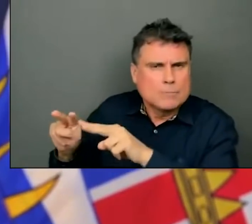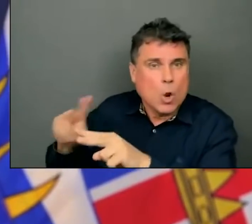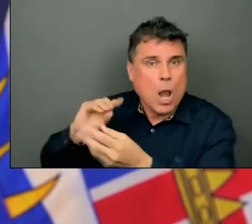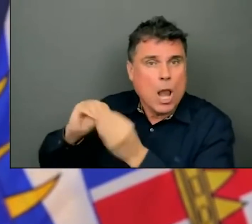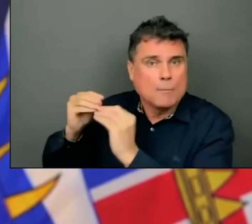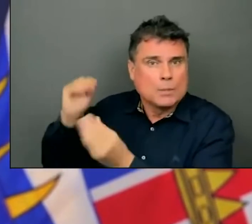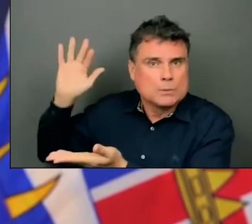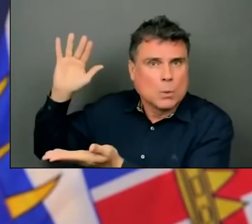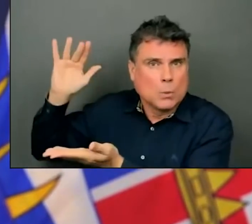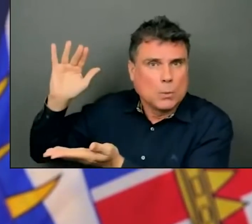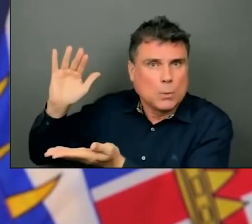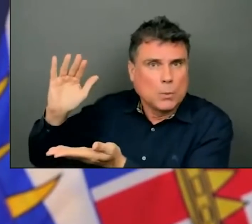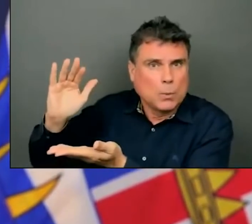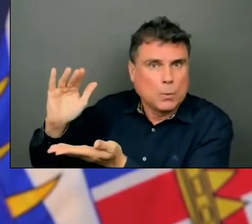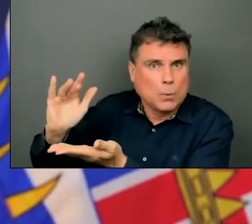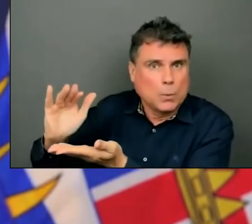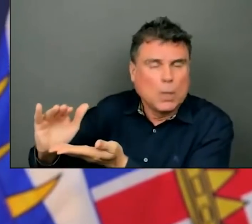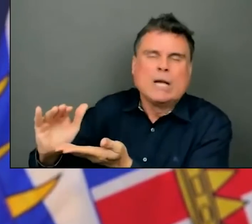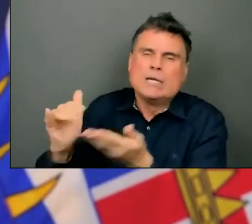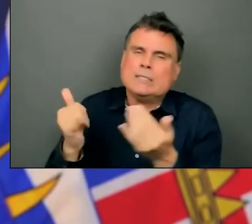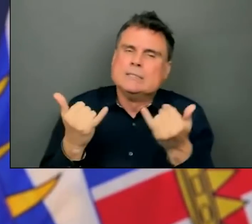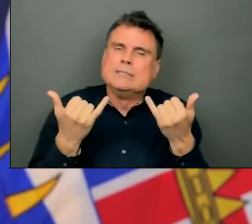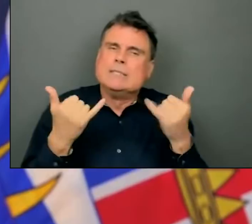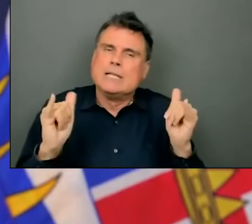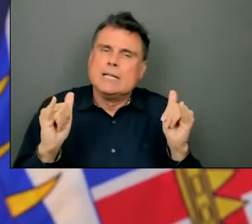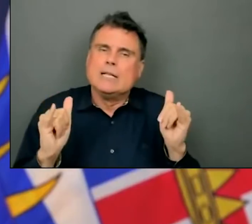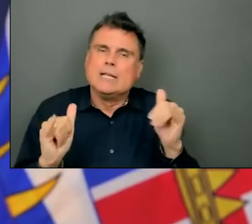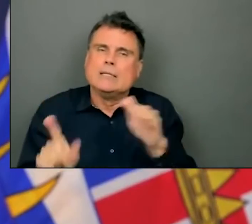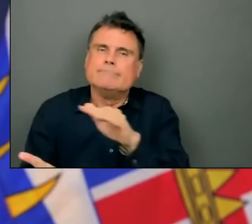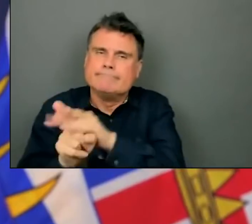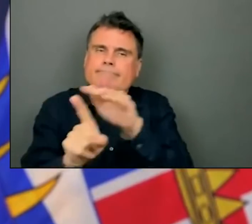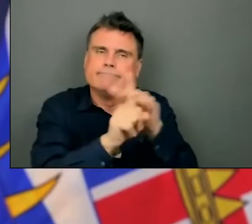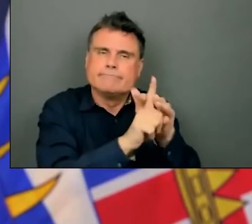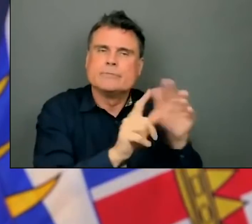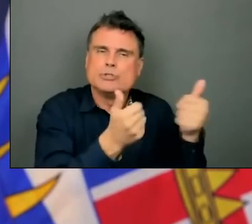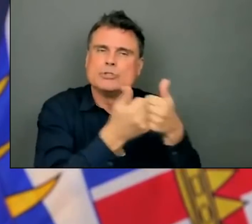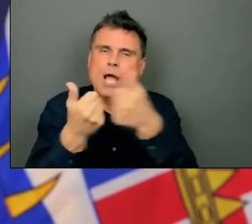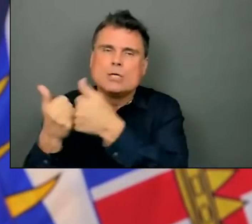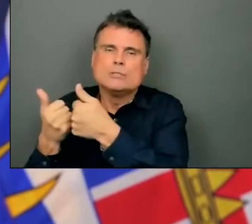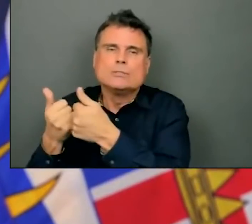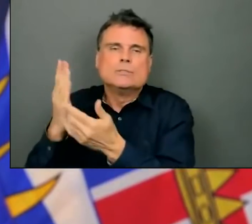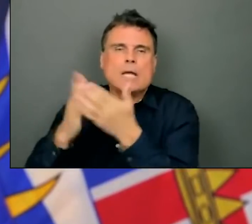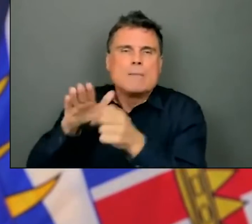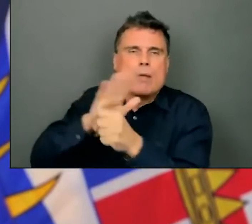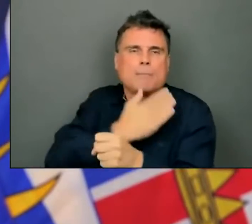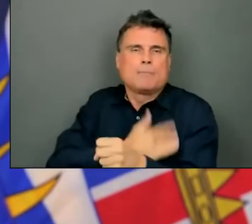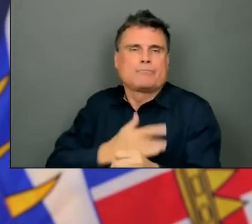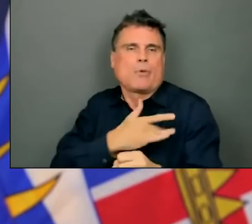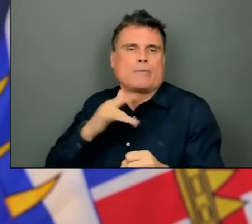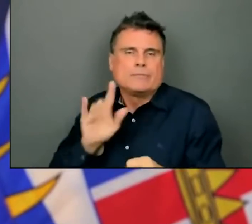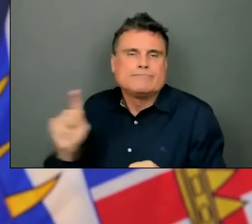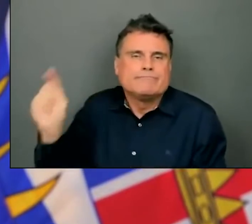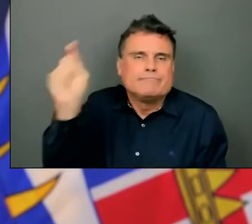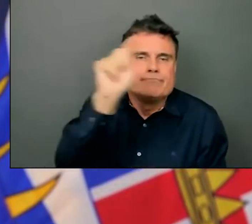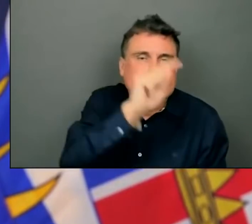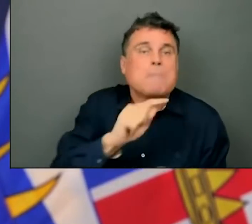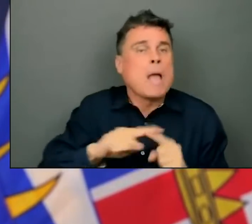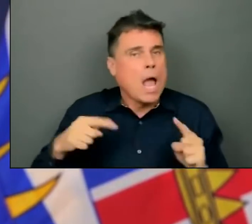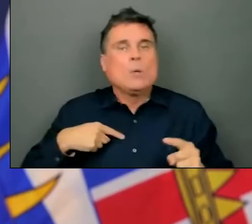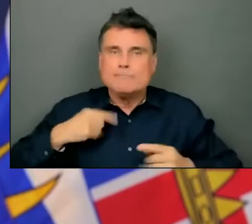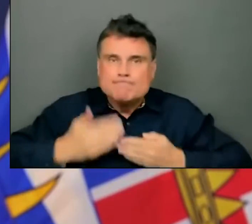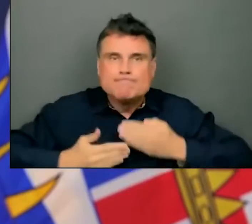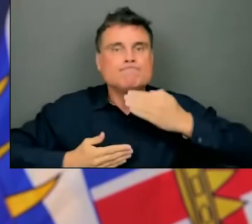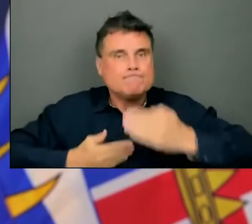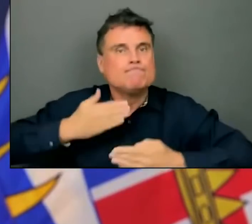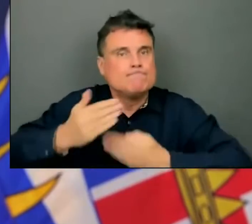course, having challenges in some areas of the province. Our progress, though, remains on track, and we are continuing to see